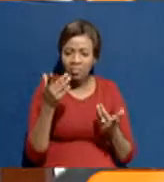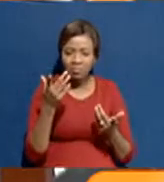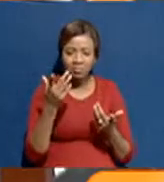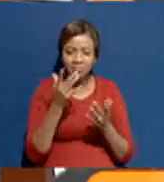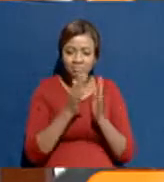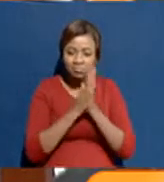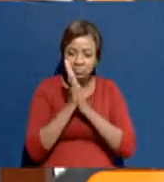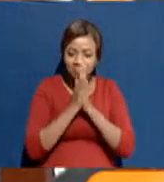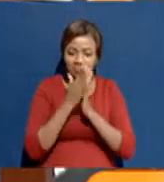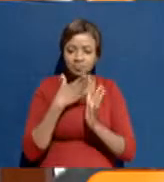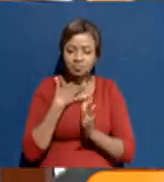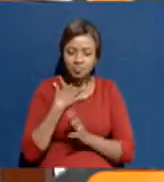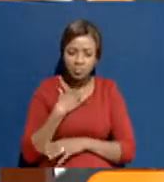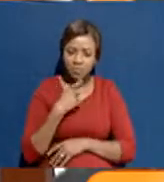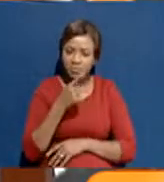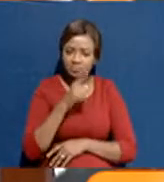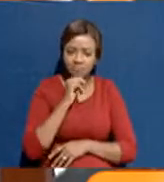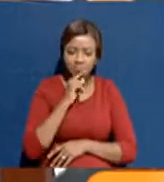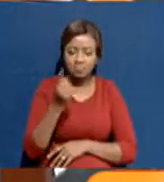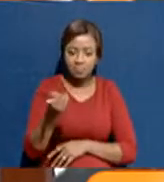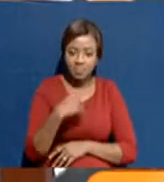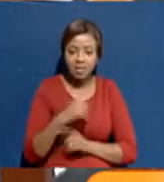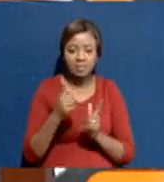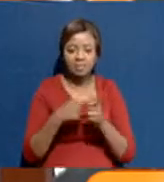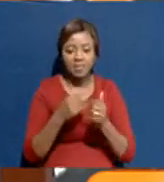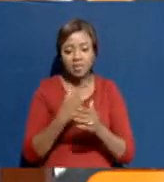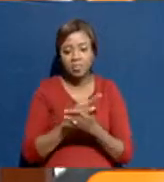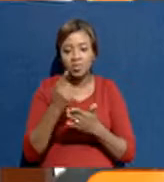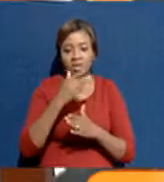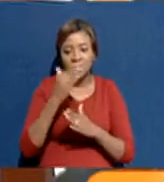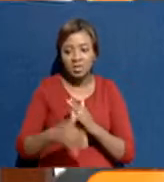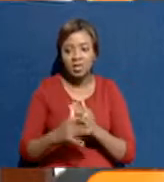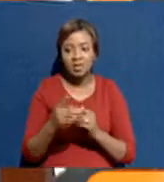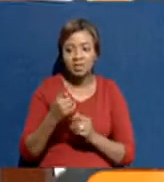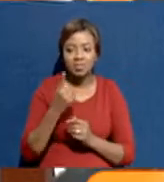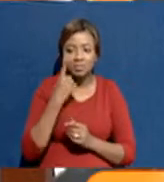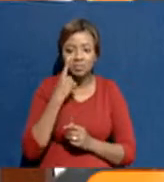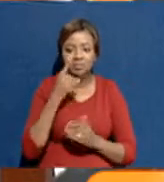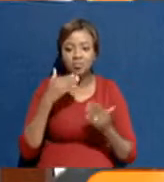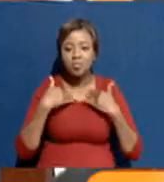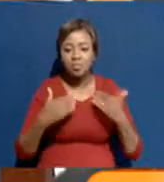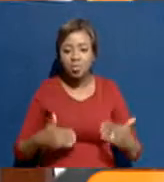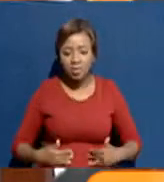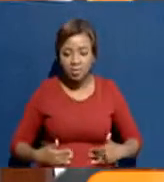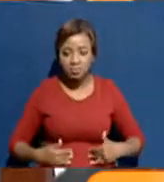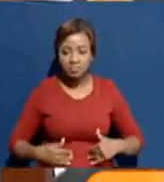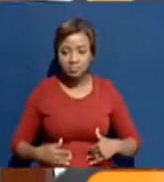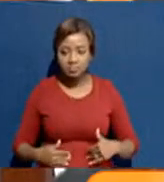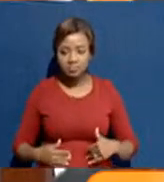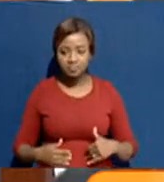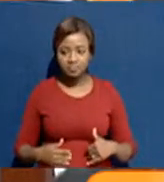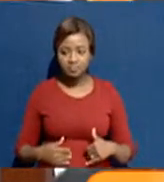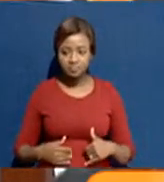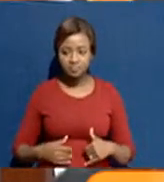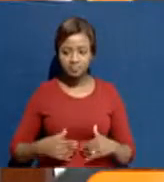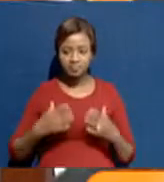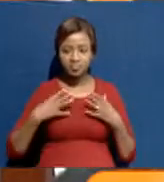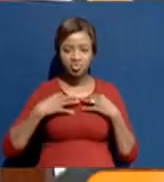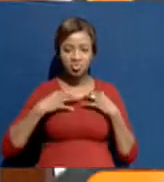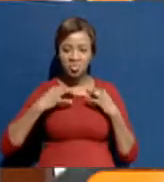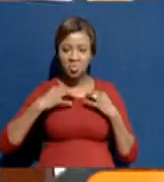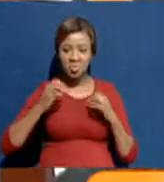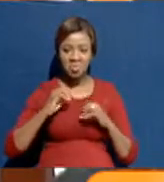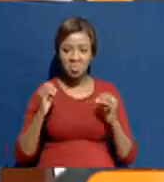anxious about this guy. And then, of course, over the weekend, we saw the bodies naked. They have been